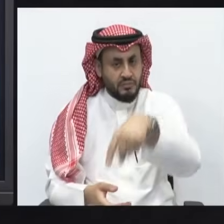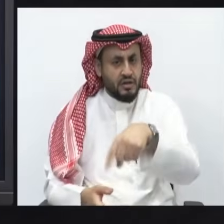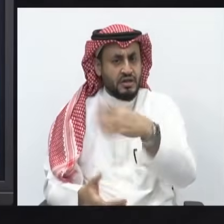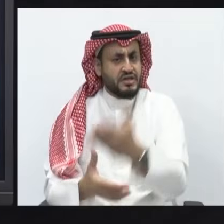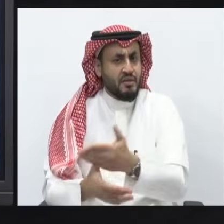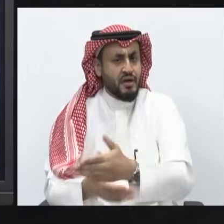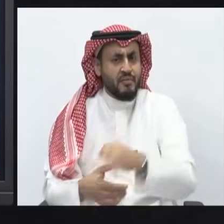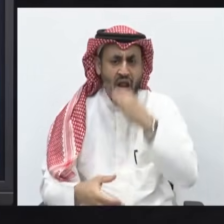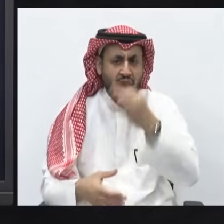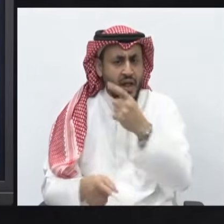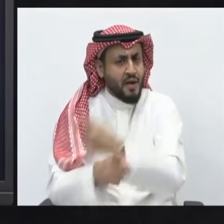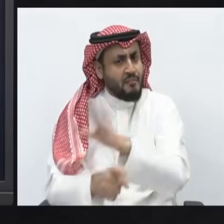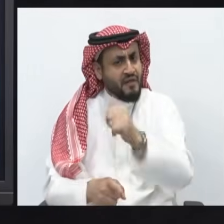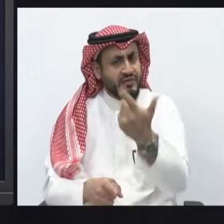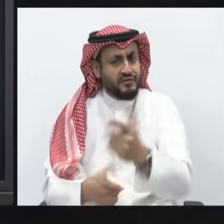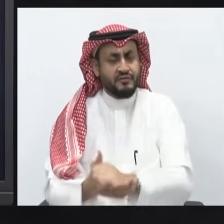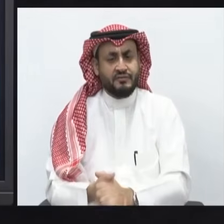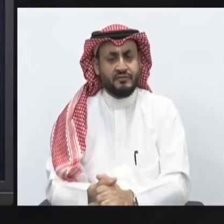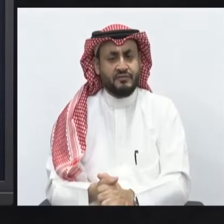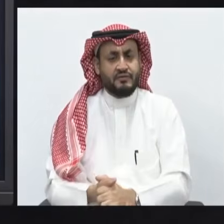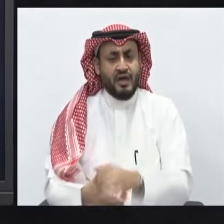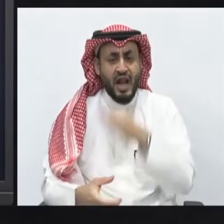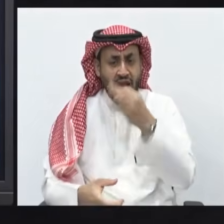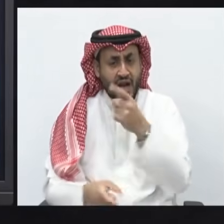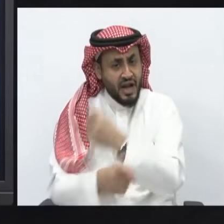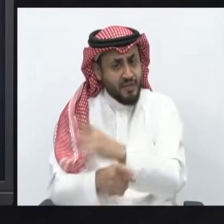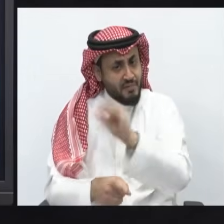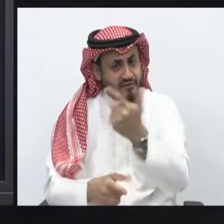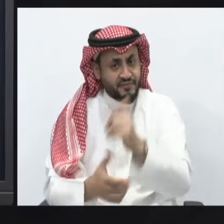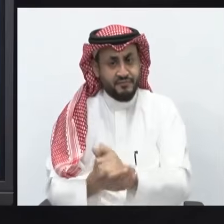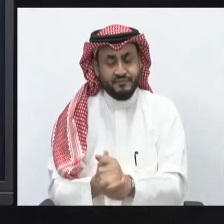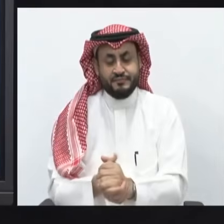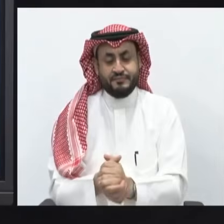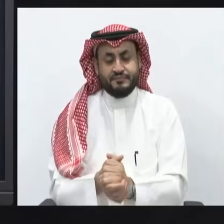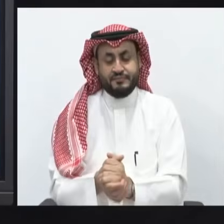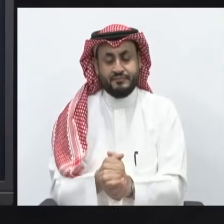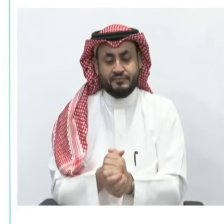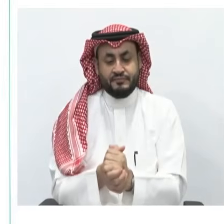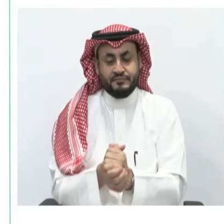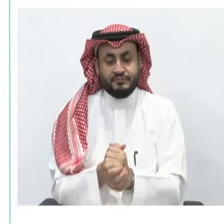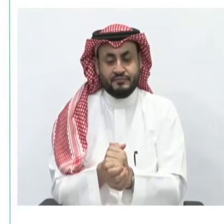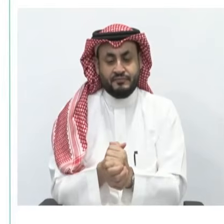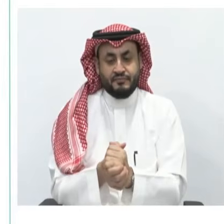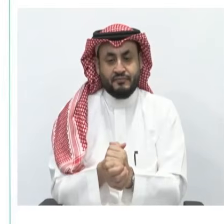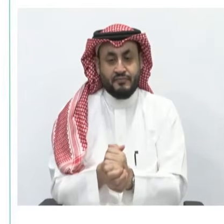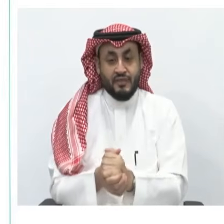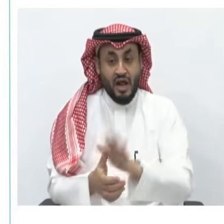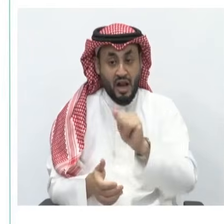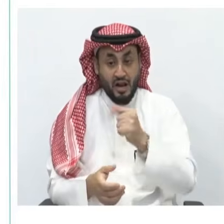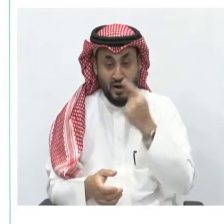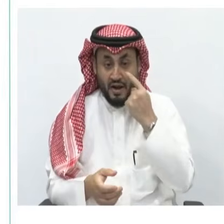it. Excellent. Why? There's no the teacher says. Okay. There's no the teacher says. Excellent. So don't touch